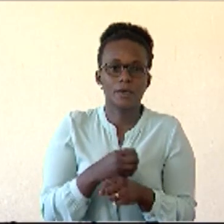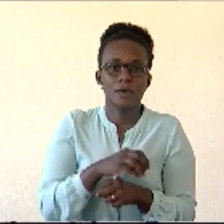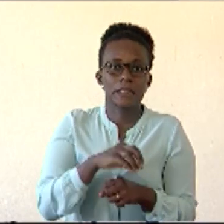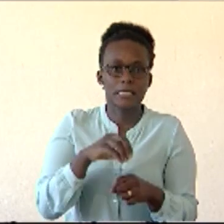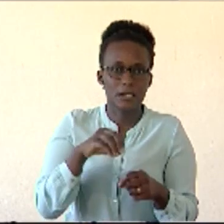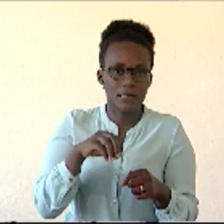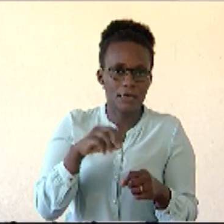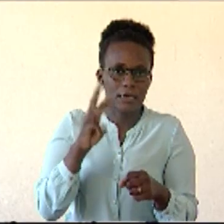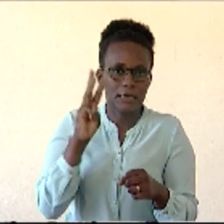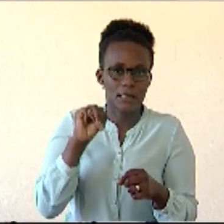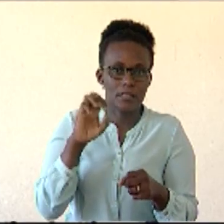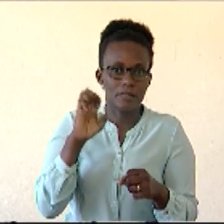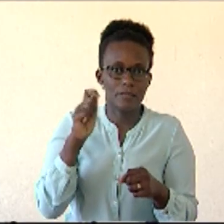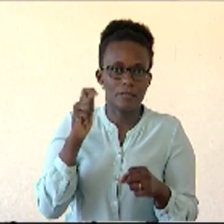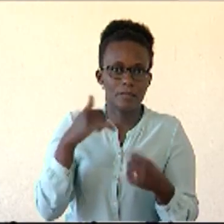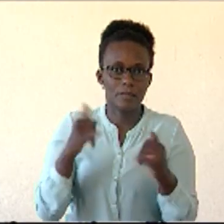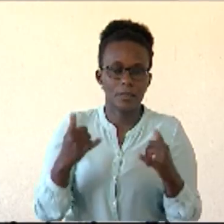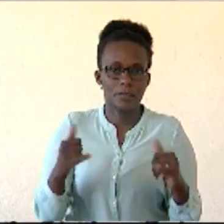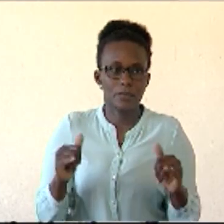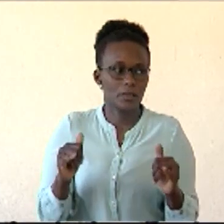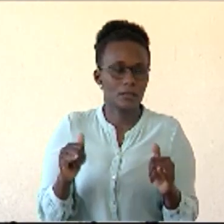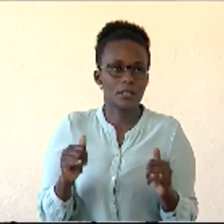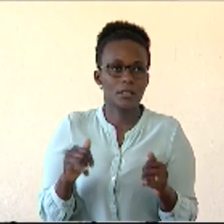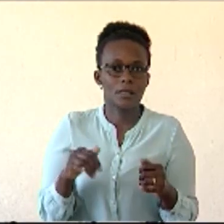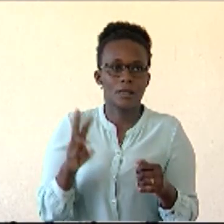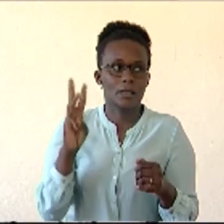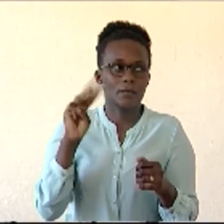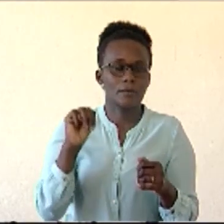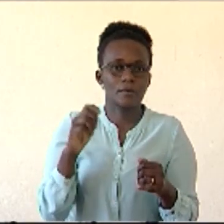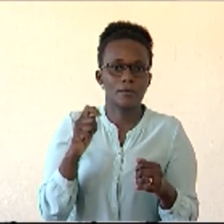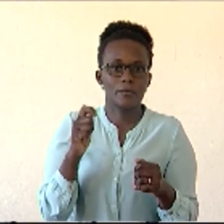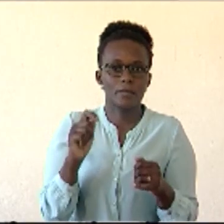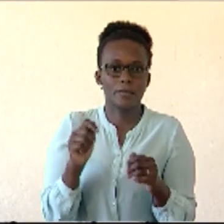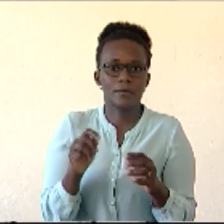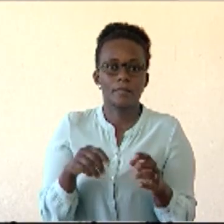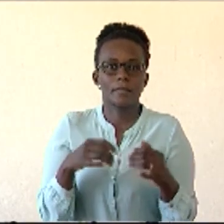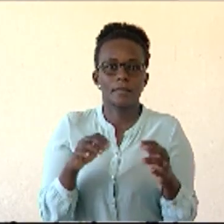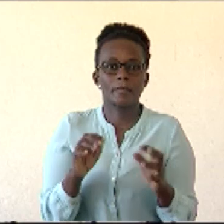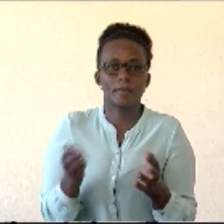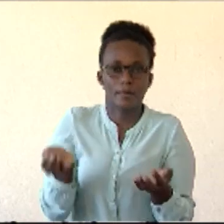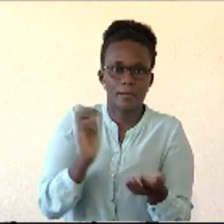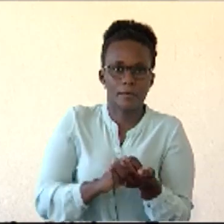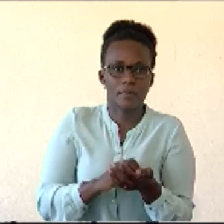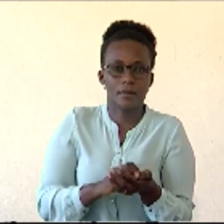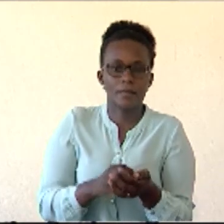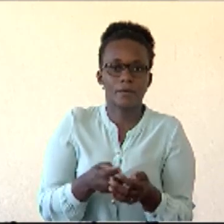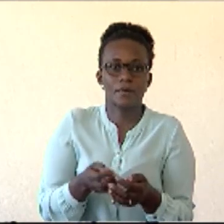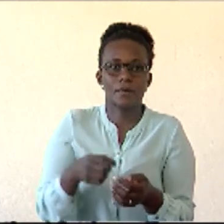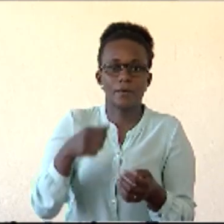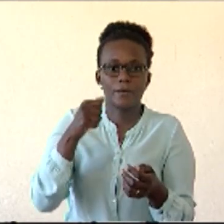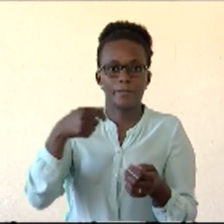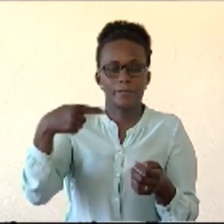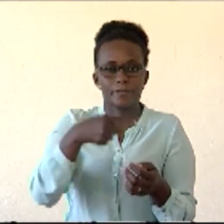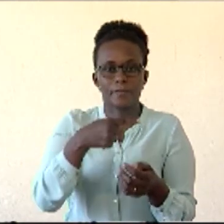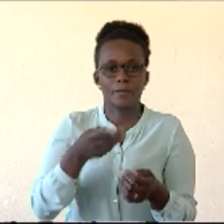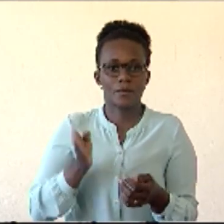substances for less corrosion. If they are not corroded, if they are not covered,